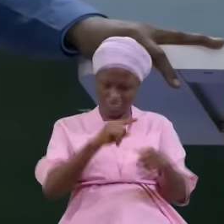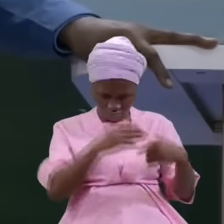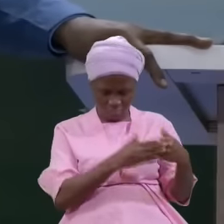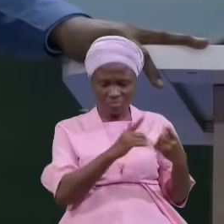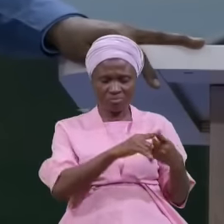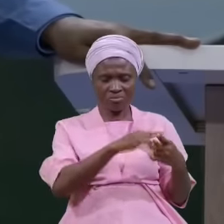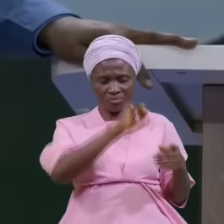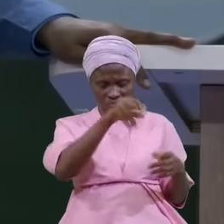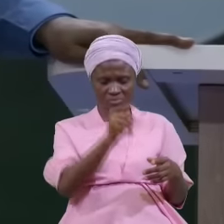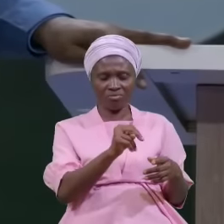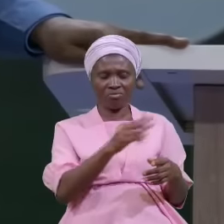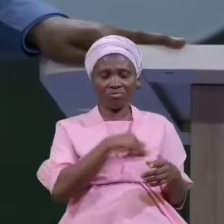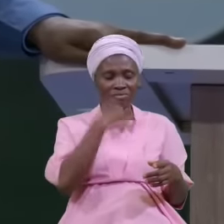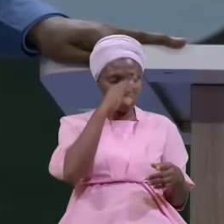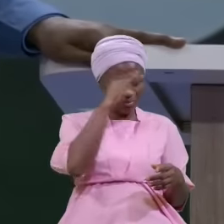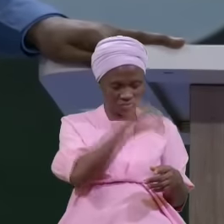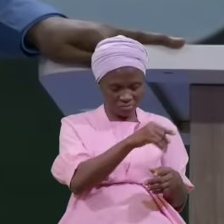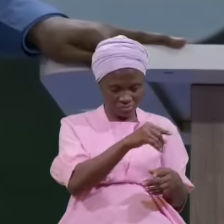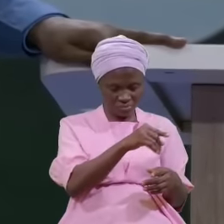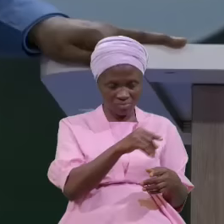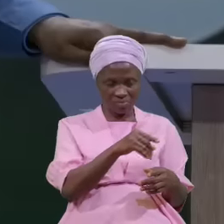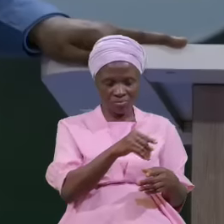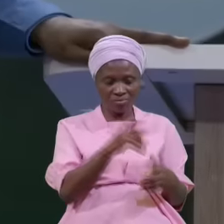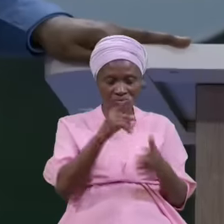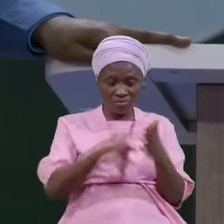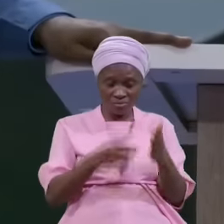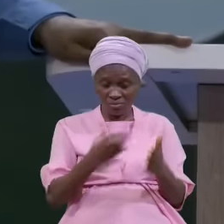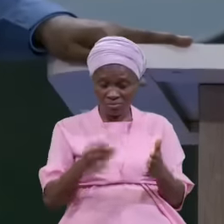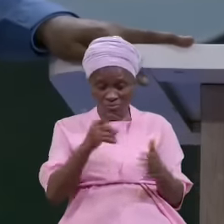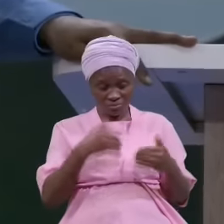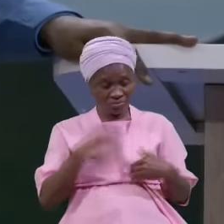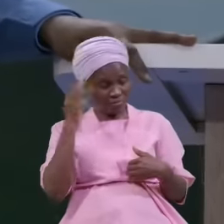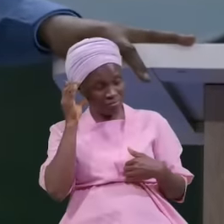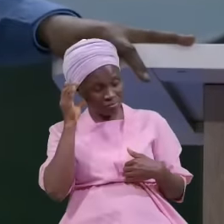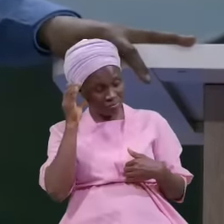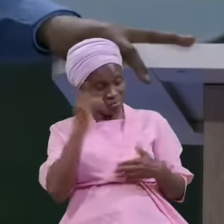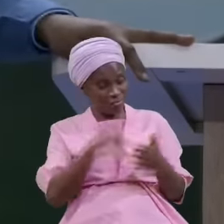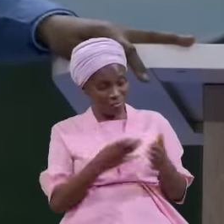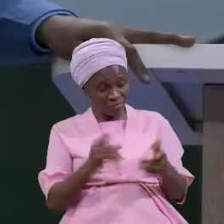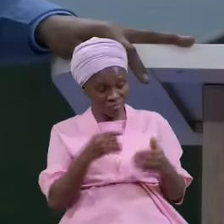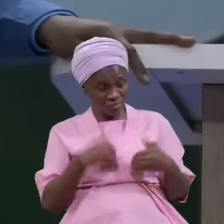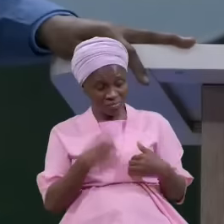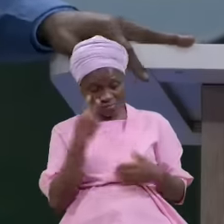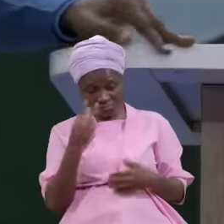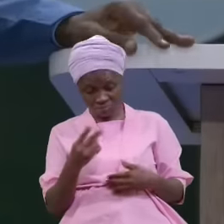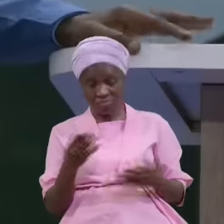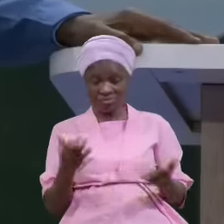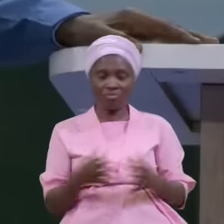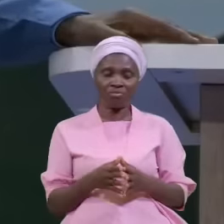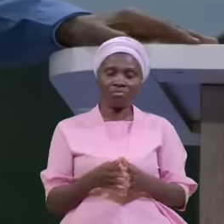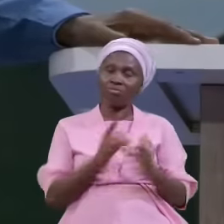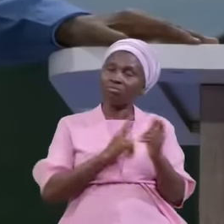and tell him what things you hear and what things you see. Lord, at this